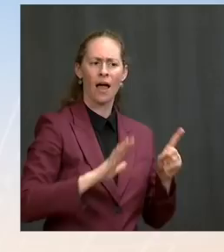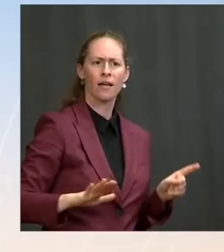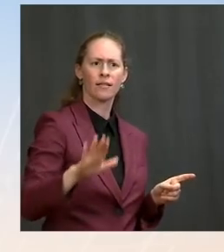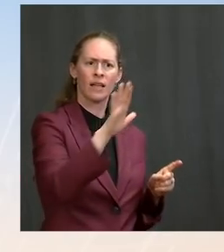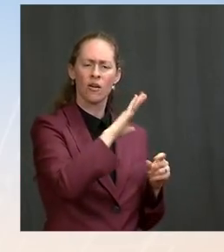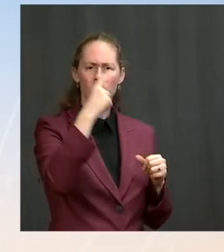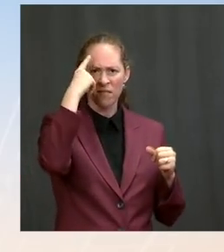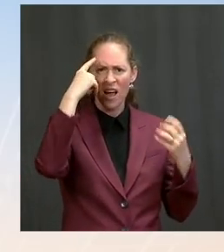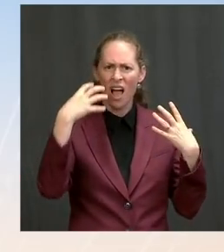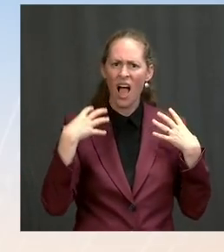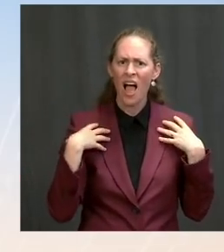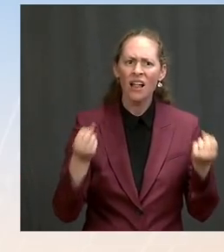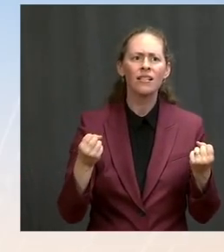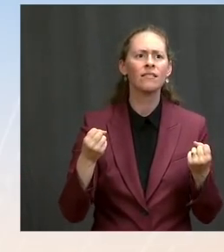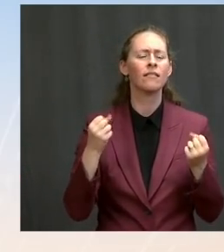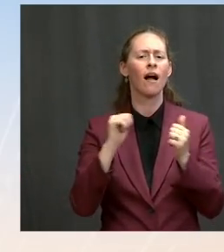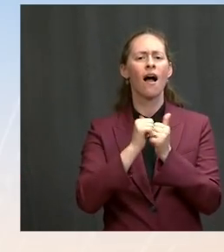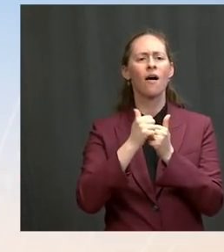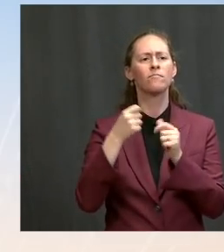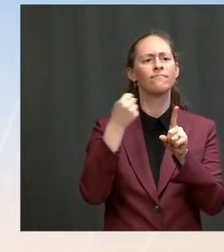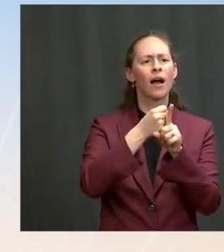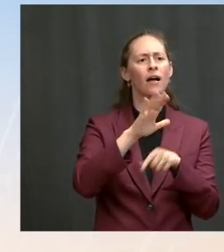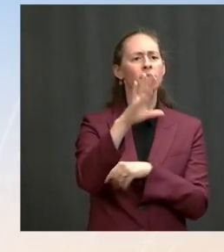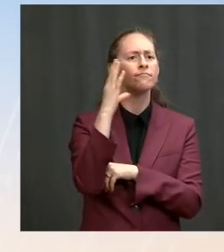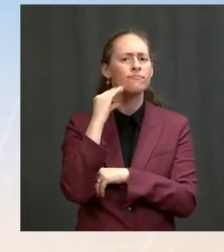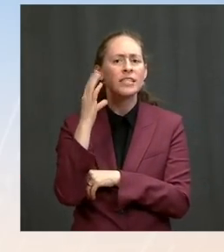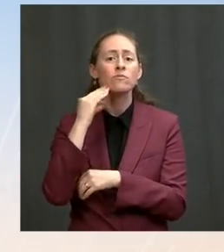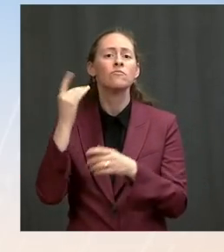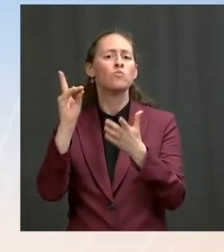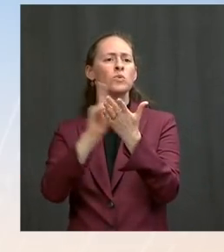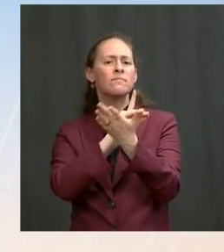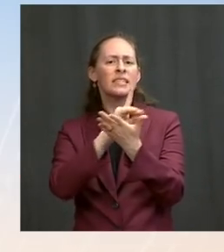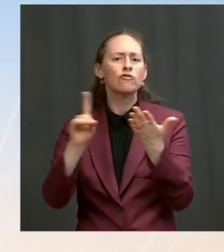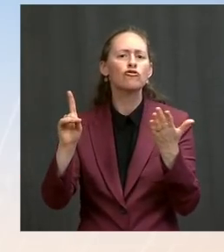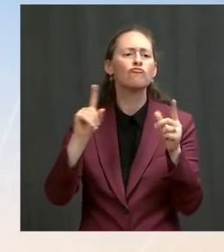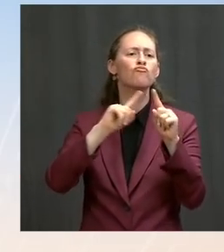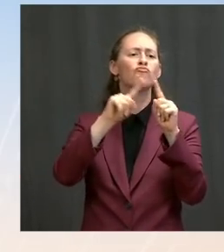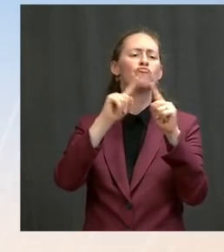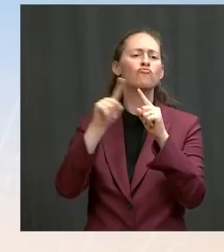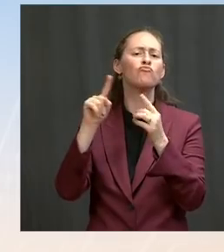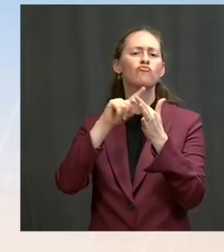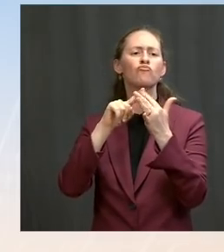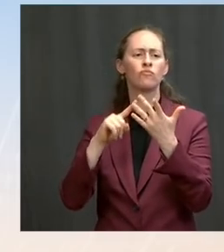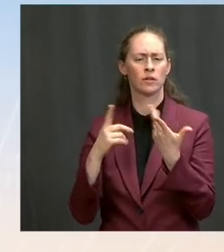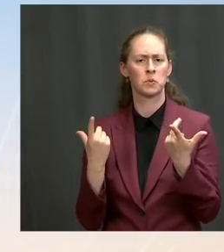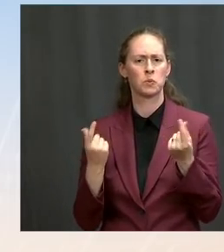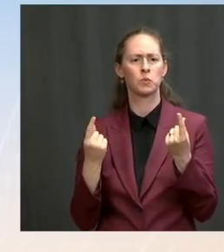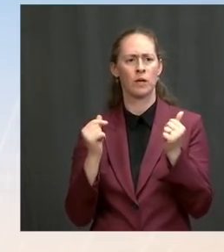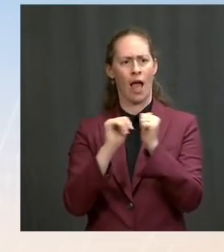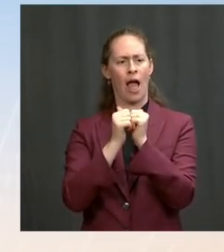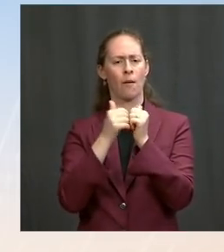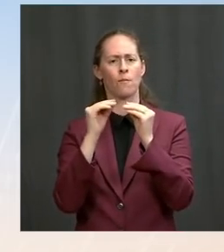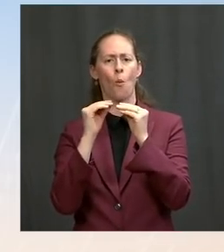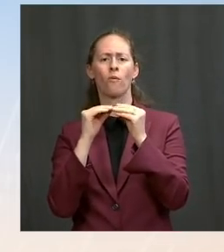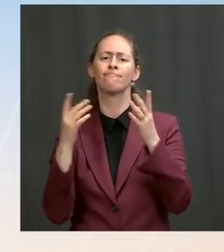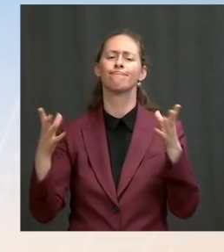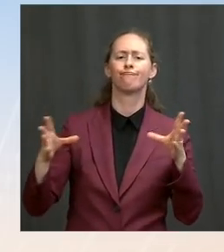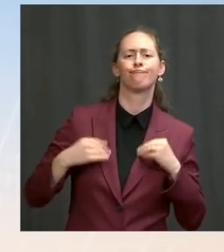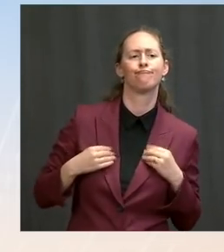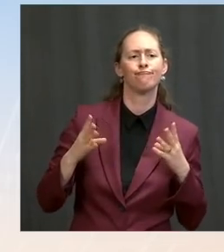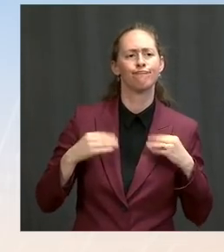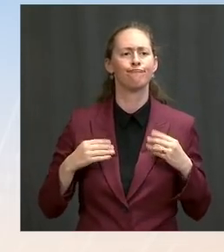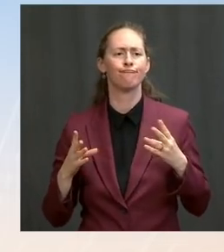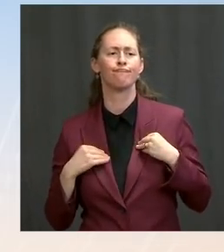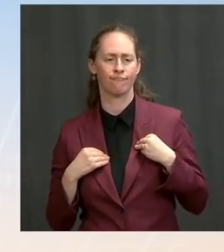multiple intersecting forms of discrimination, and best practices for advancing acceptance. And the program will feature a range of